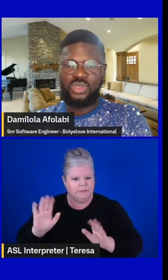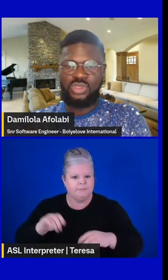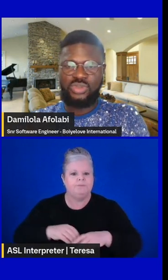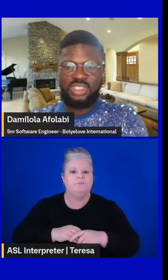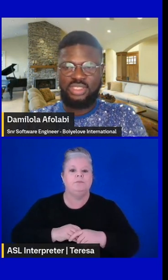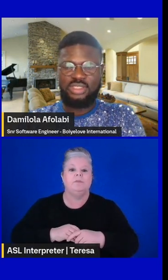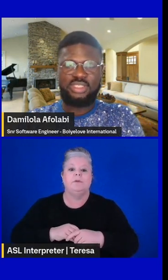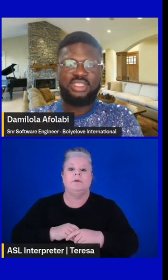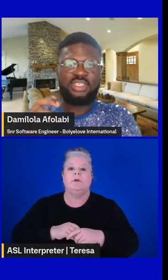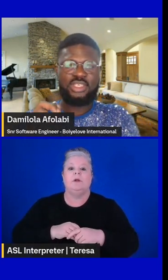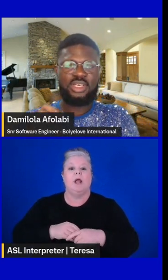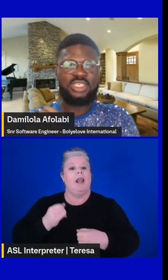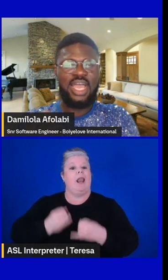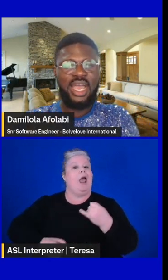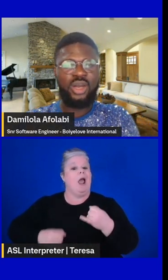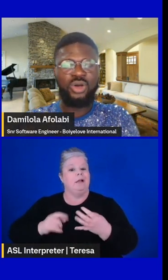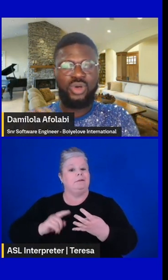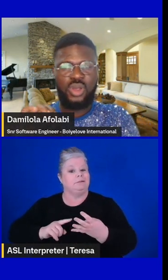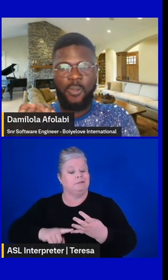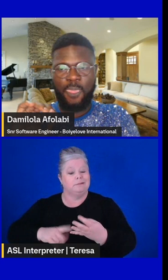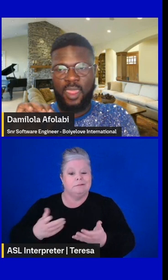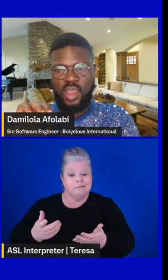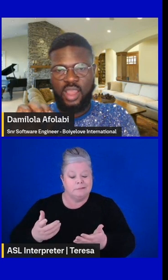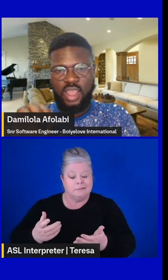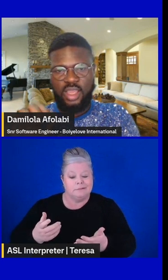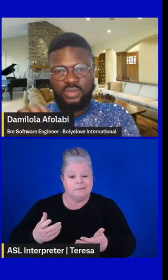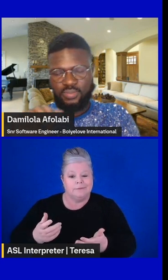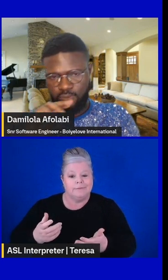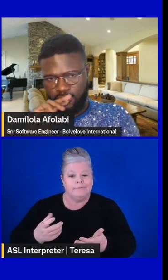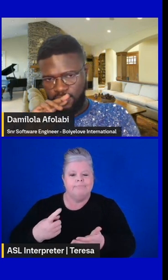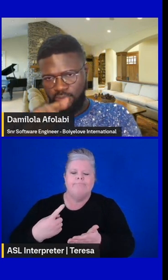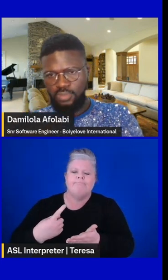Then we'll discuss how